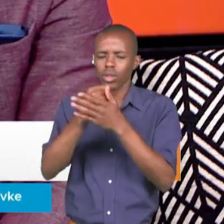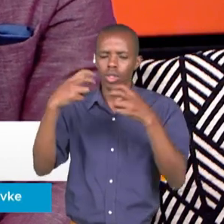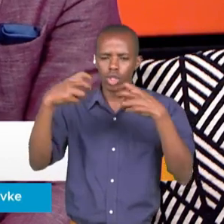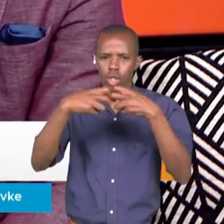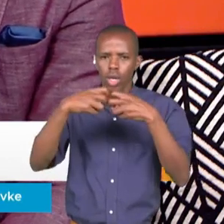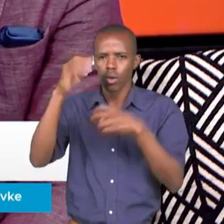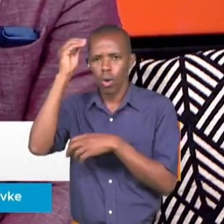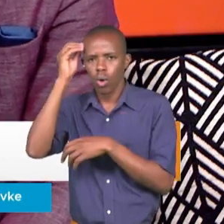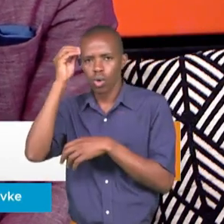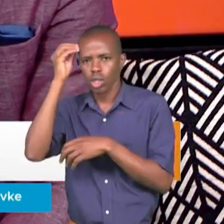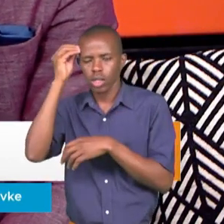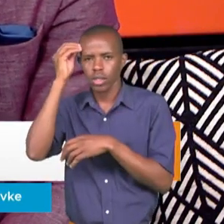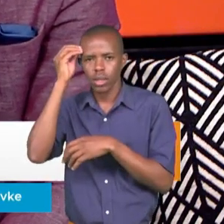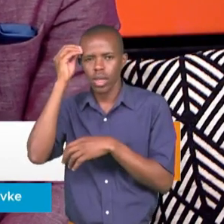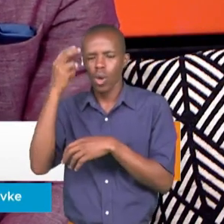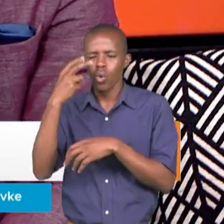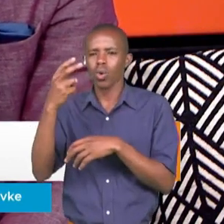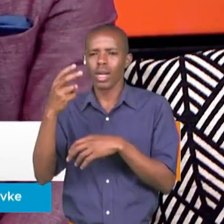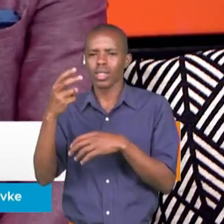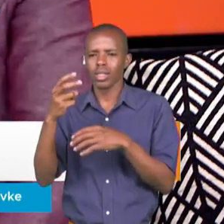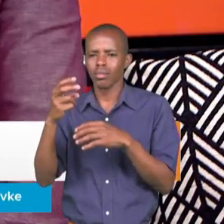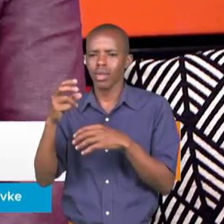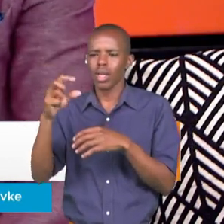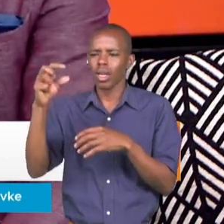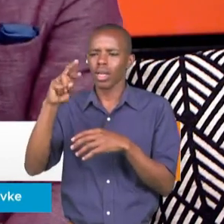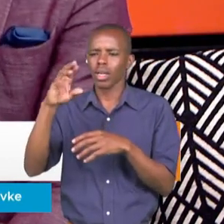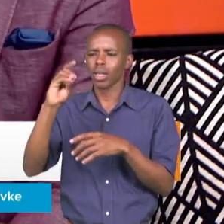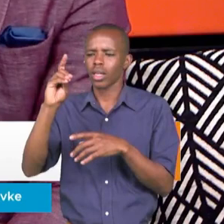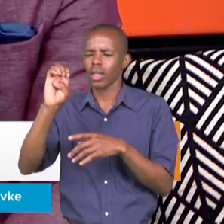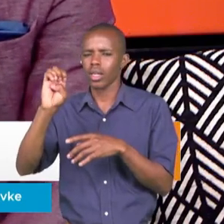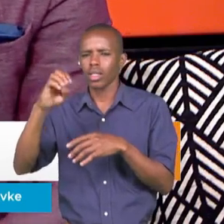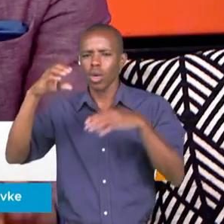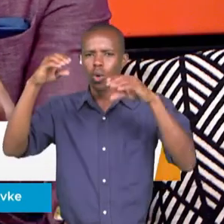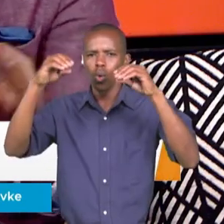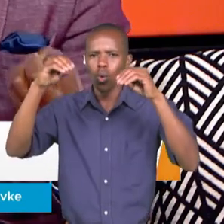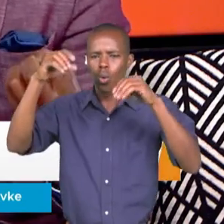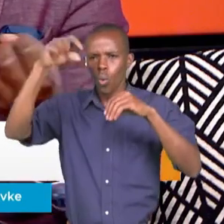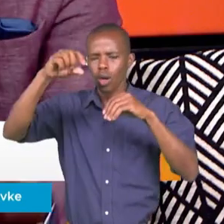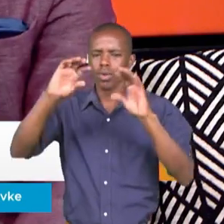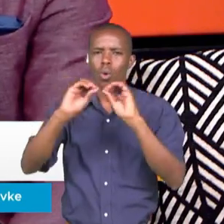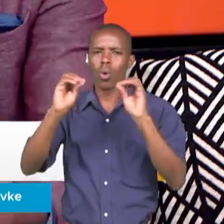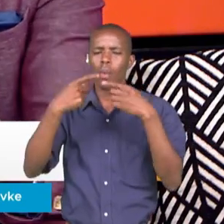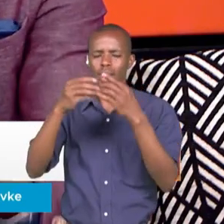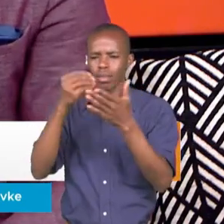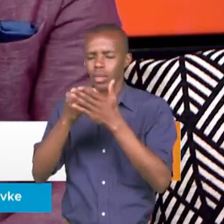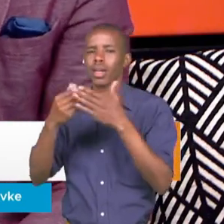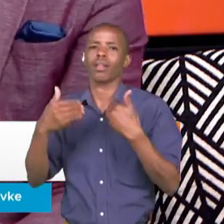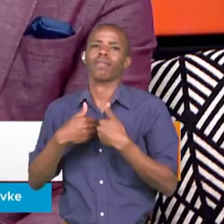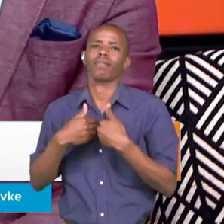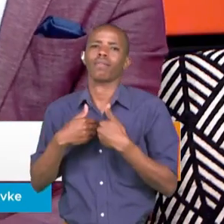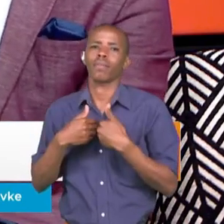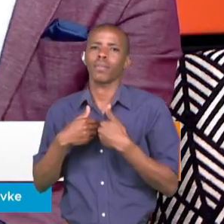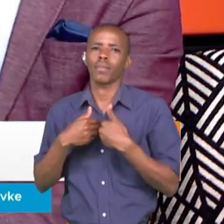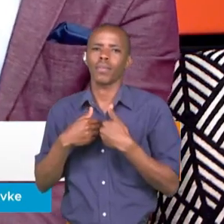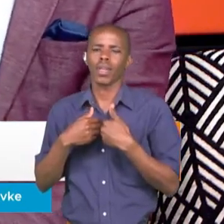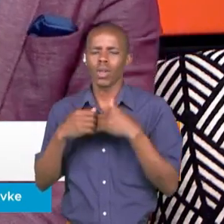course, but look at the credentials, maybe they don't qualify because they have money. It's coming. We want the money. Yeah. Hey, tell us